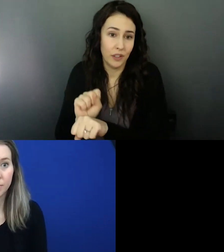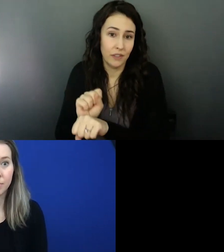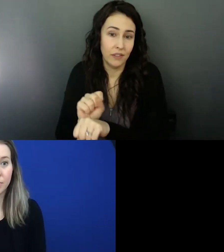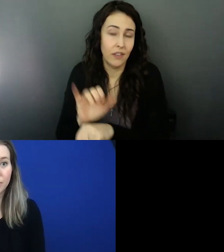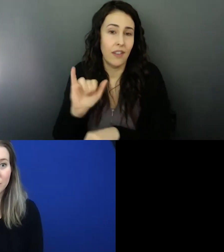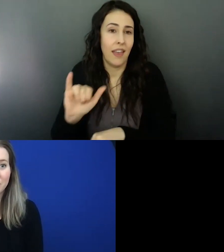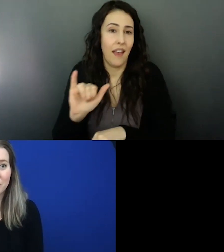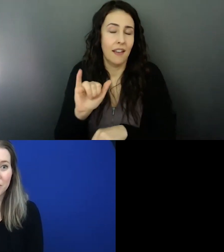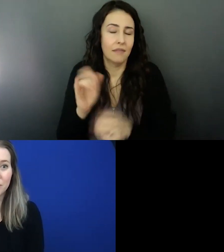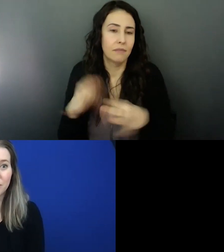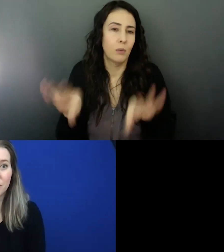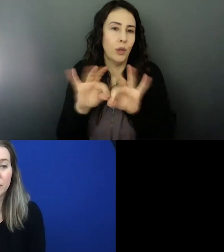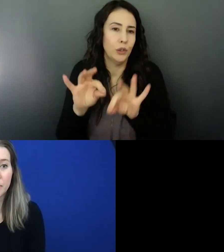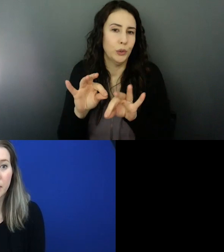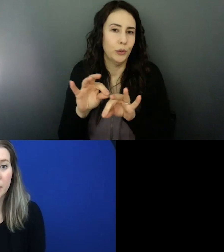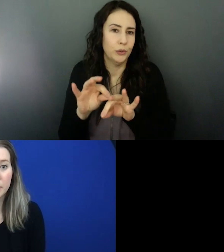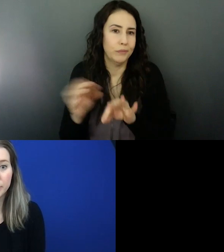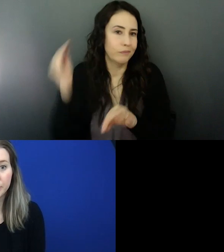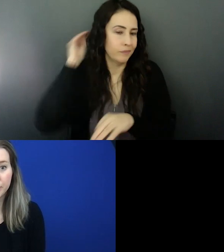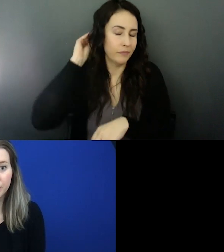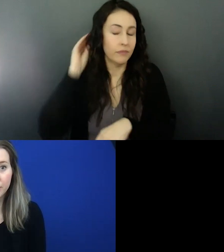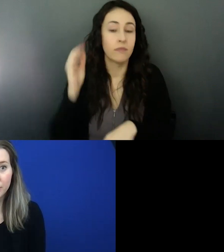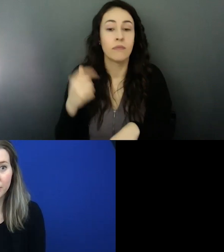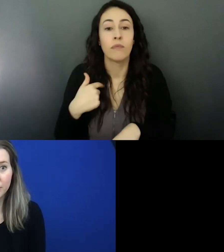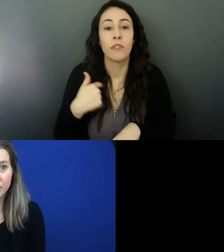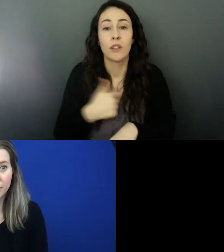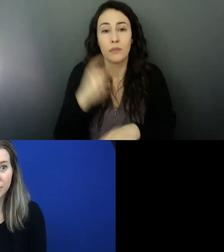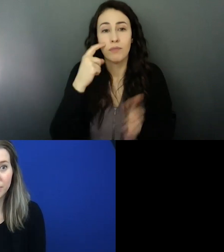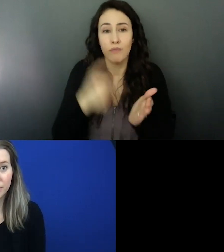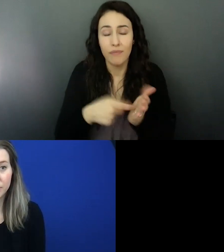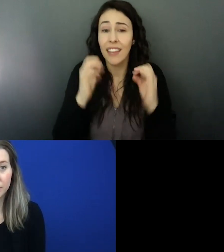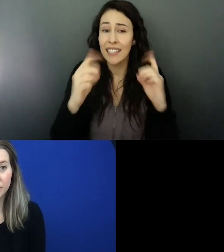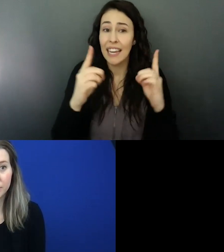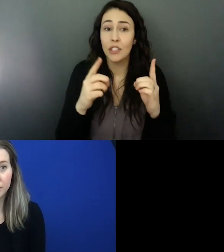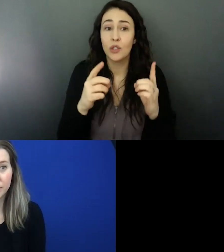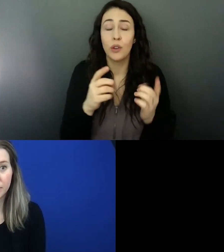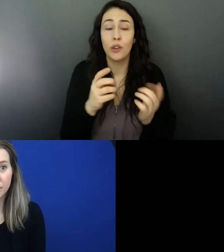understand that we recognize educational journeys are unique. No one